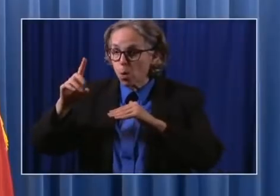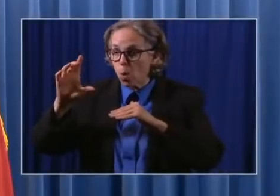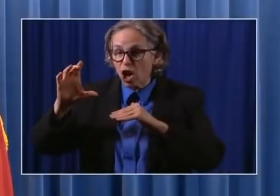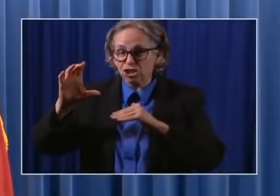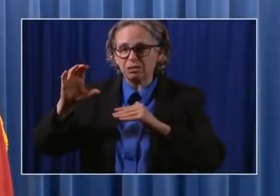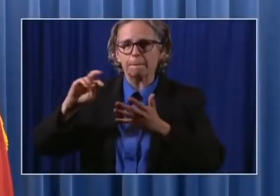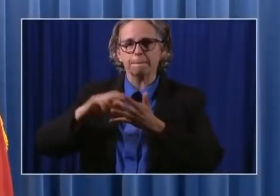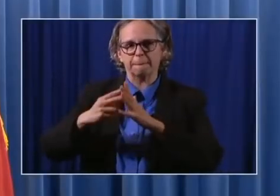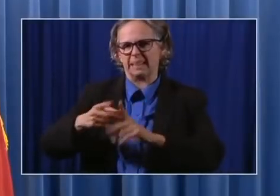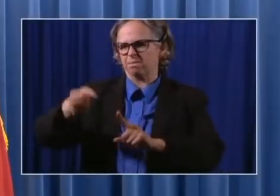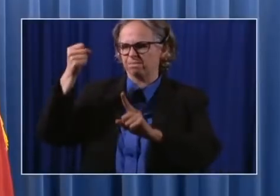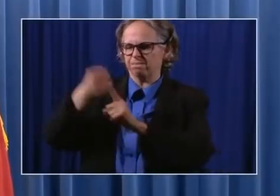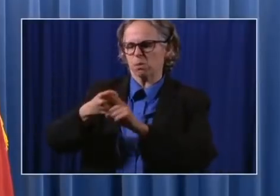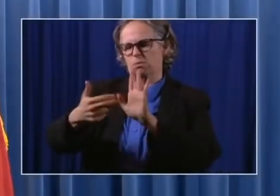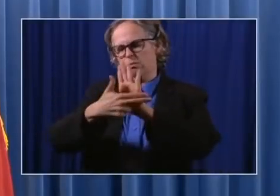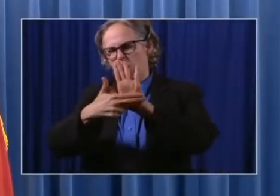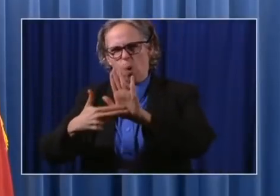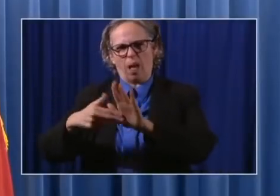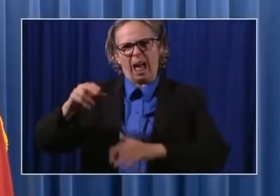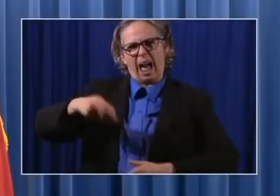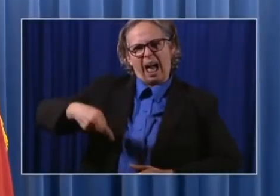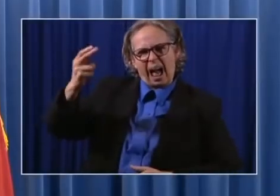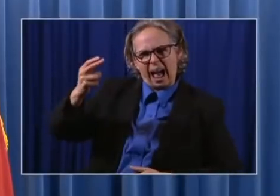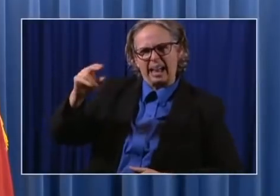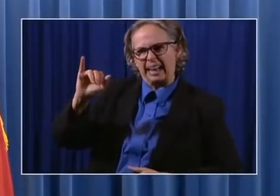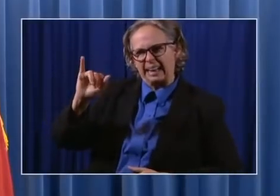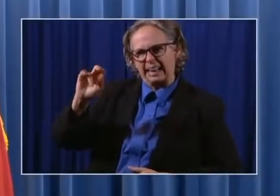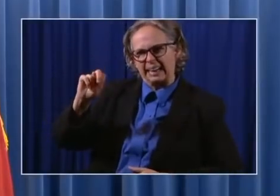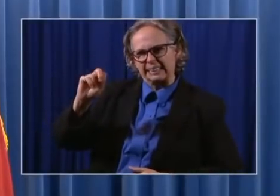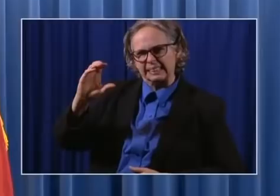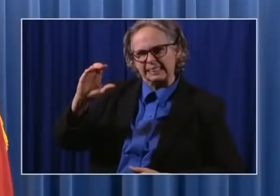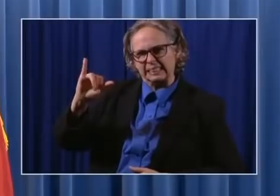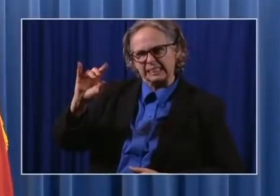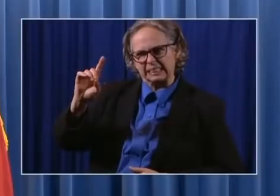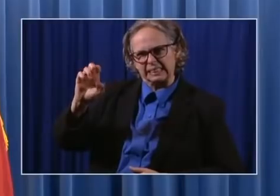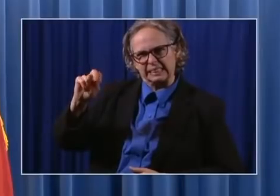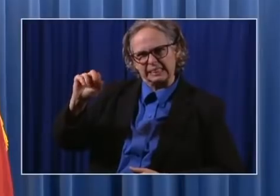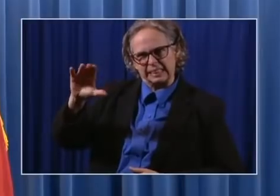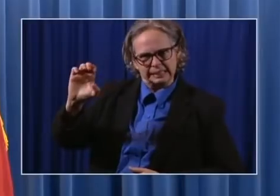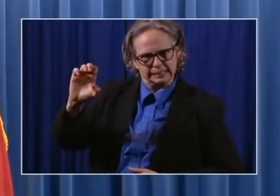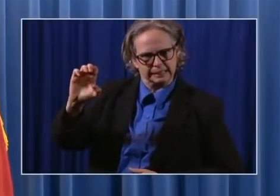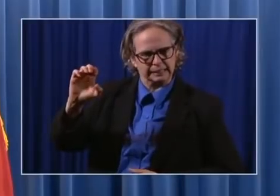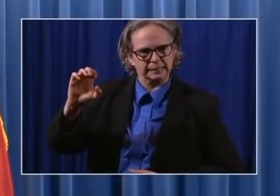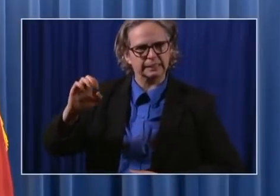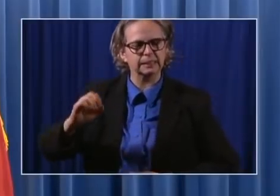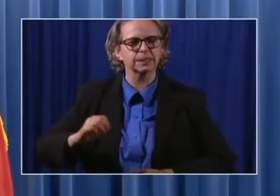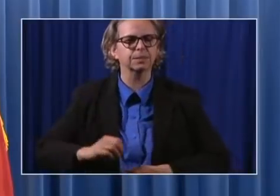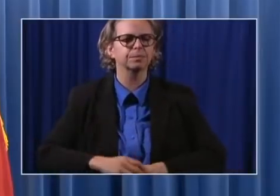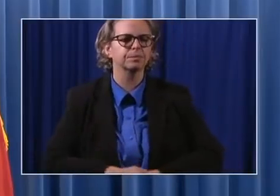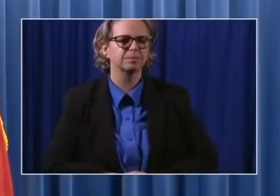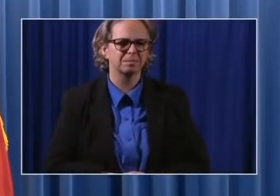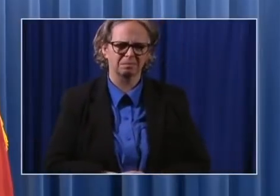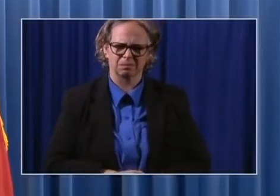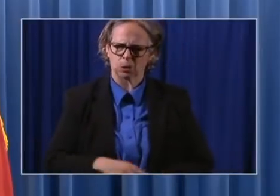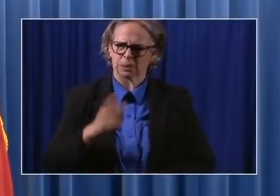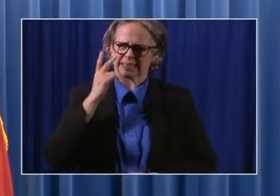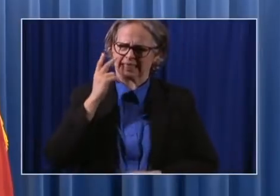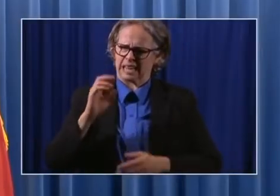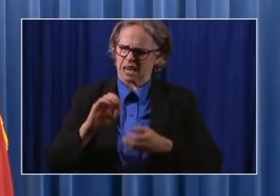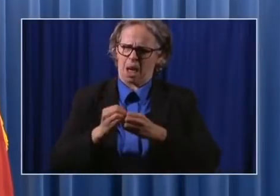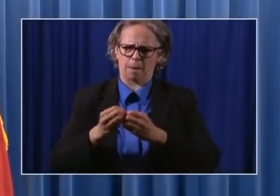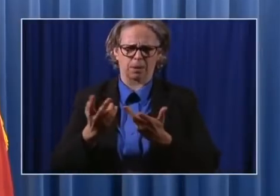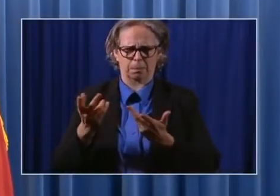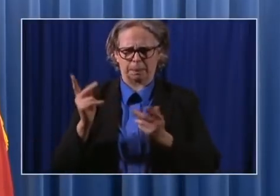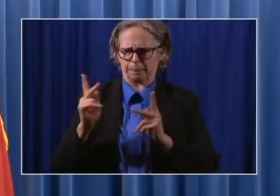county. A recent increase in visits to the emergency department also is very concerning. Many cases have been linked to the Ohio